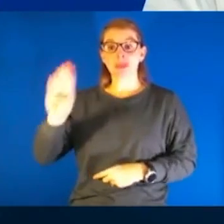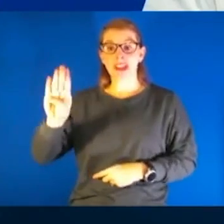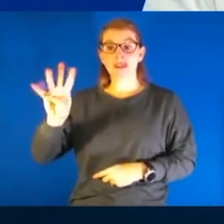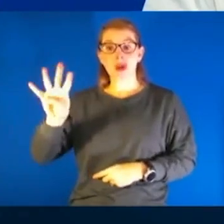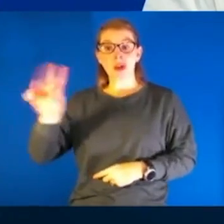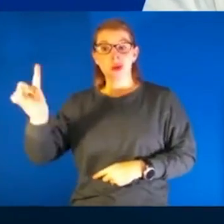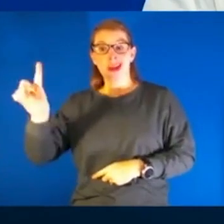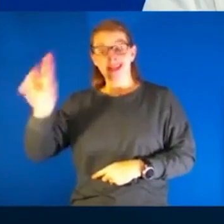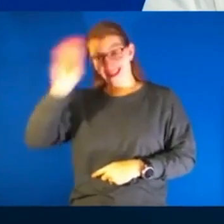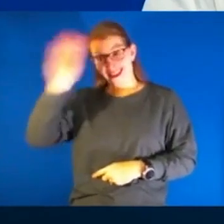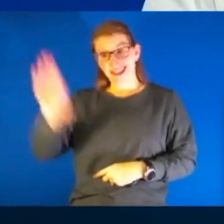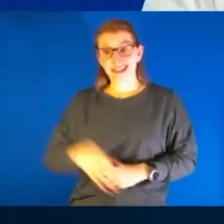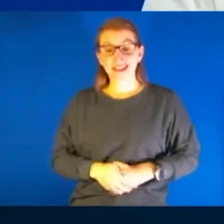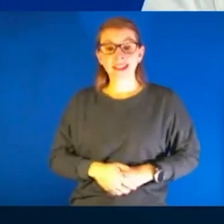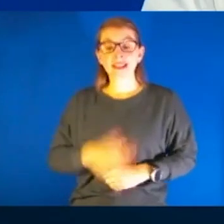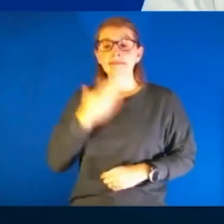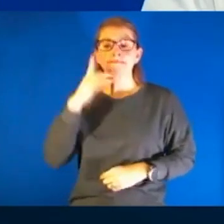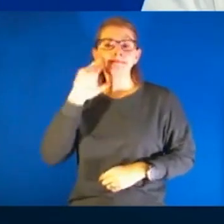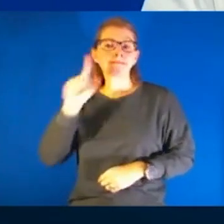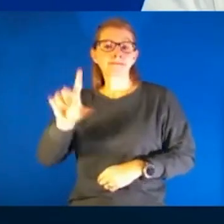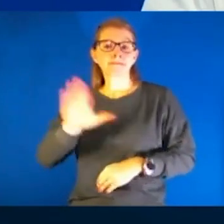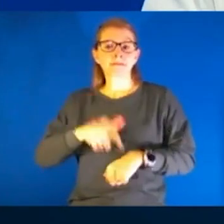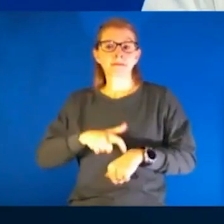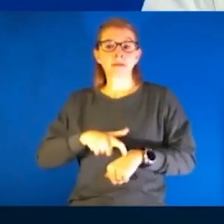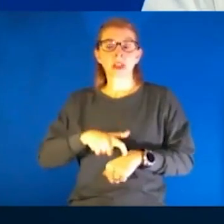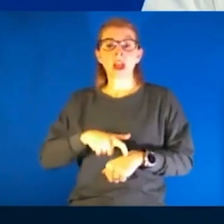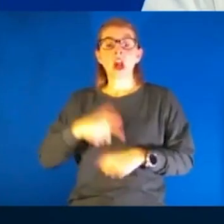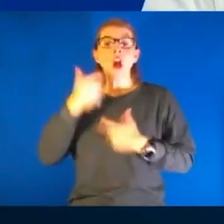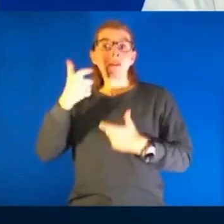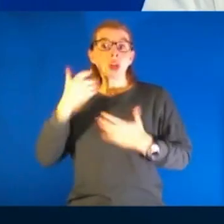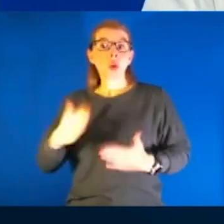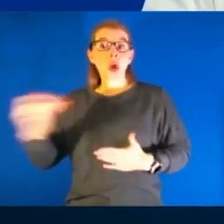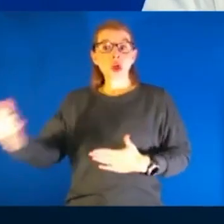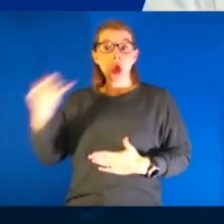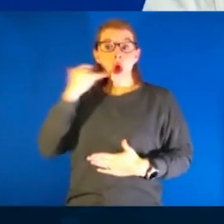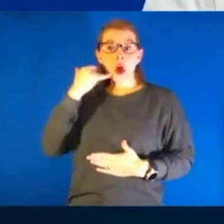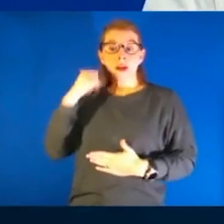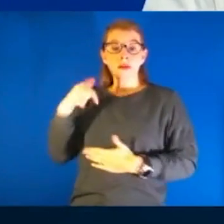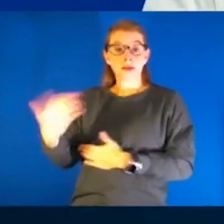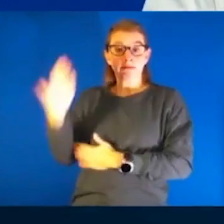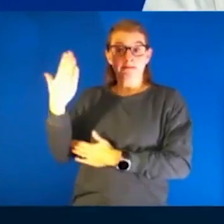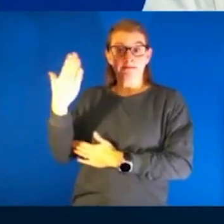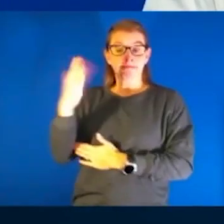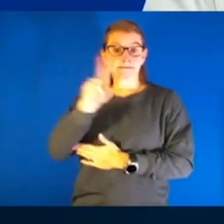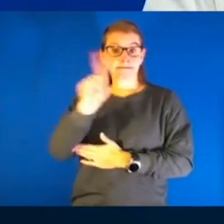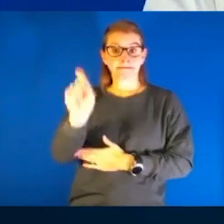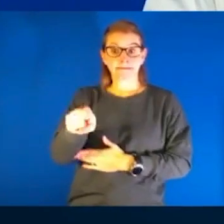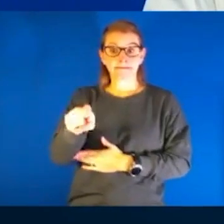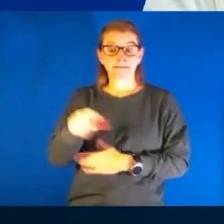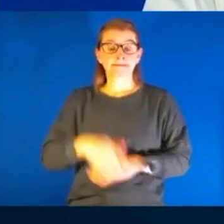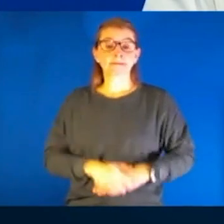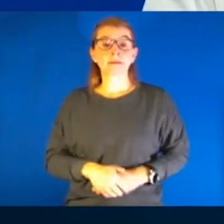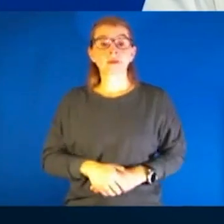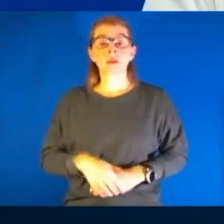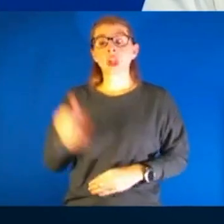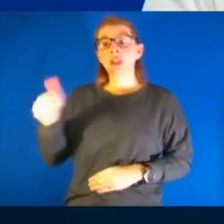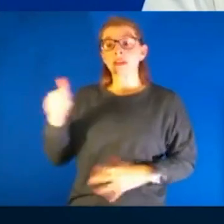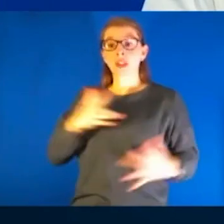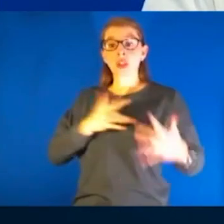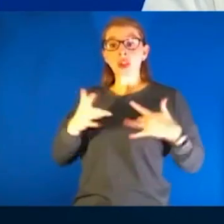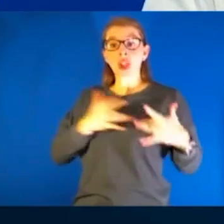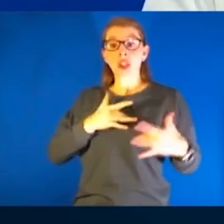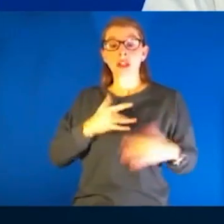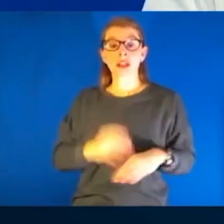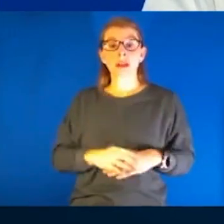Charlie. We have a question from a viewer who called into our newsroom today that I wanted to pass on to you. She was concerned that